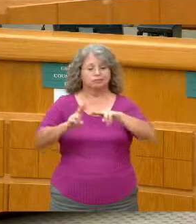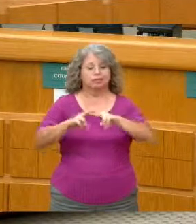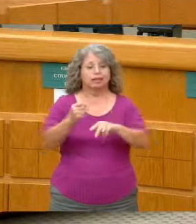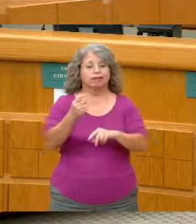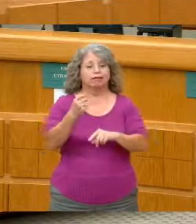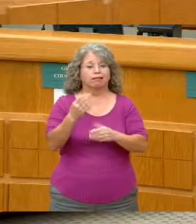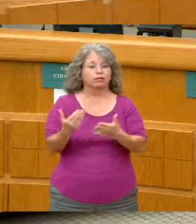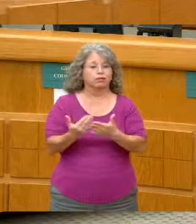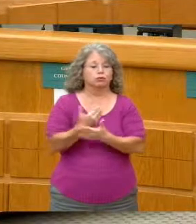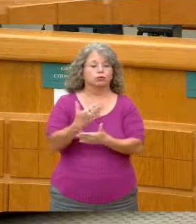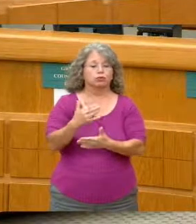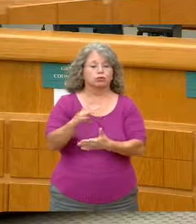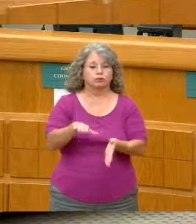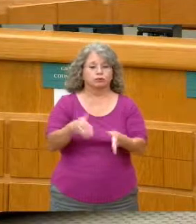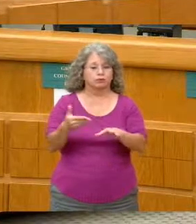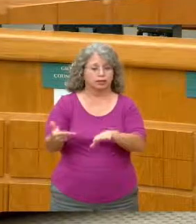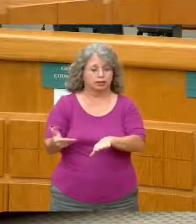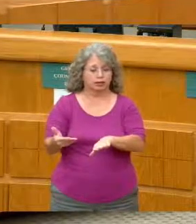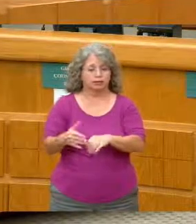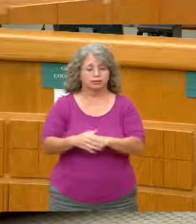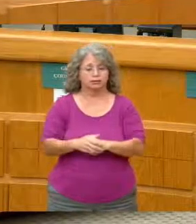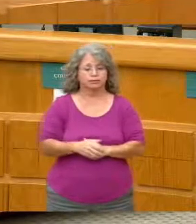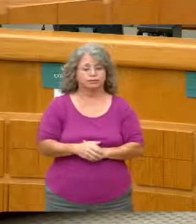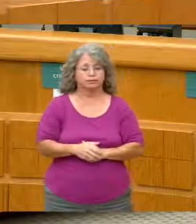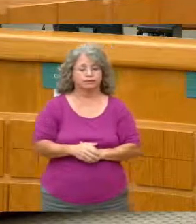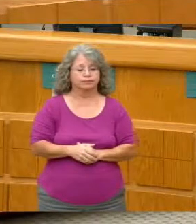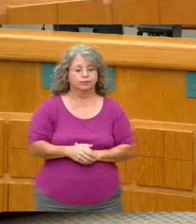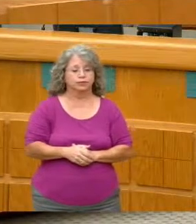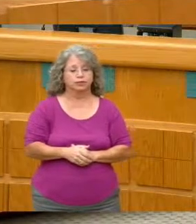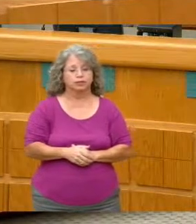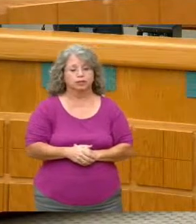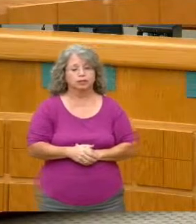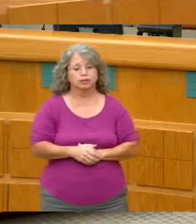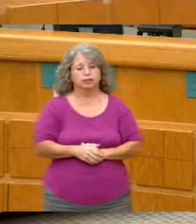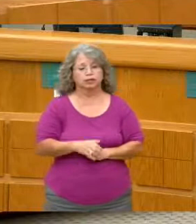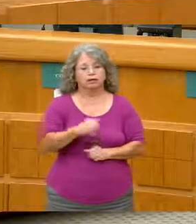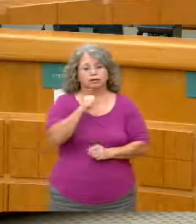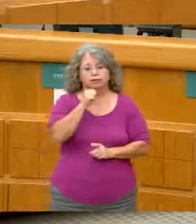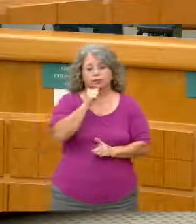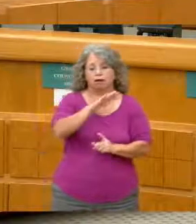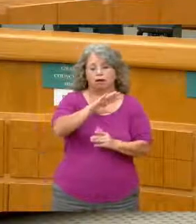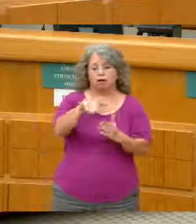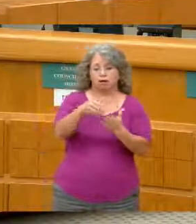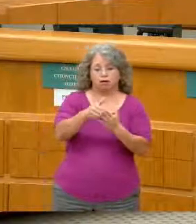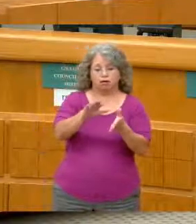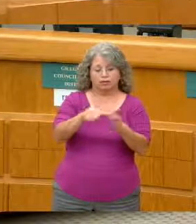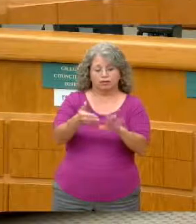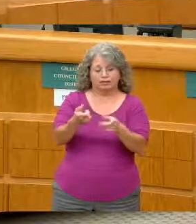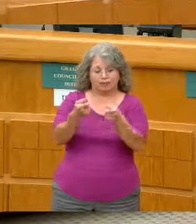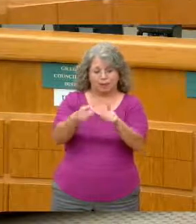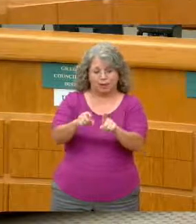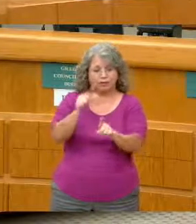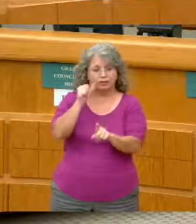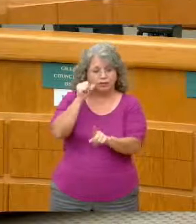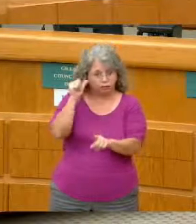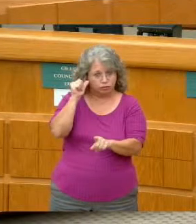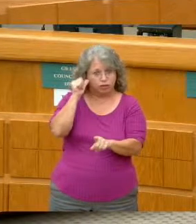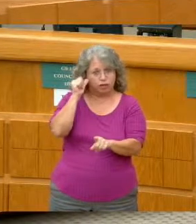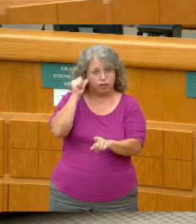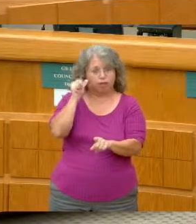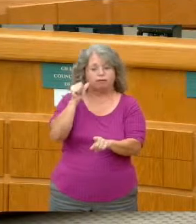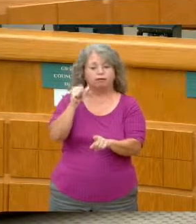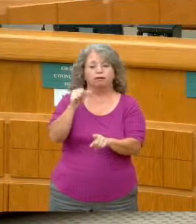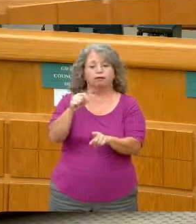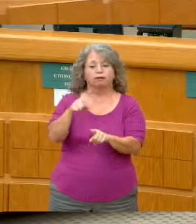an increase of 11, so 11 additional deaths. There was a little bit of a, not all of those actually took place yesterday. There was a little